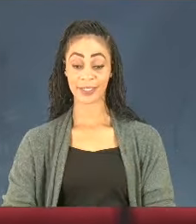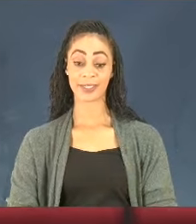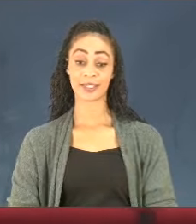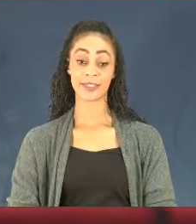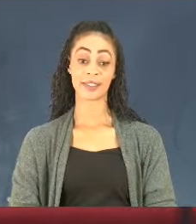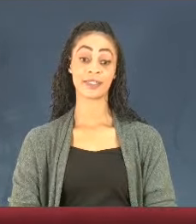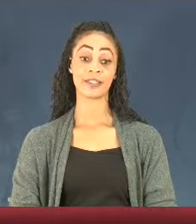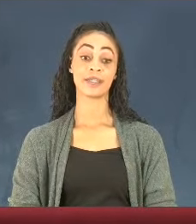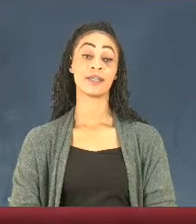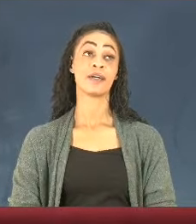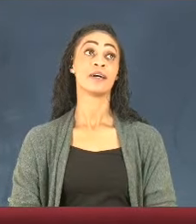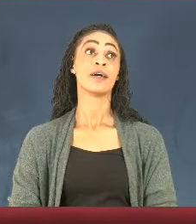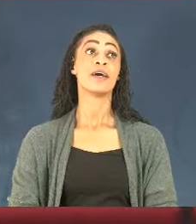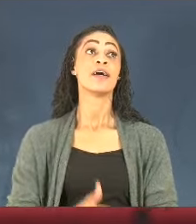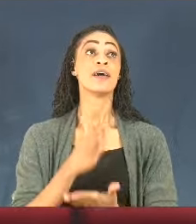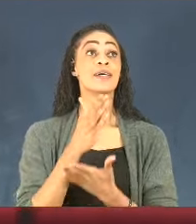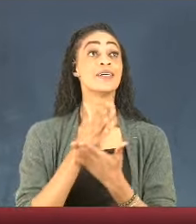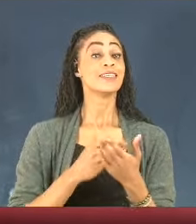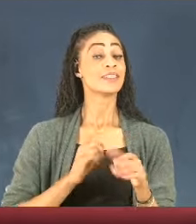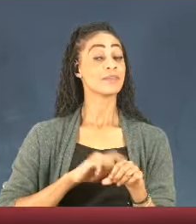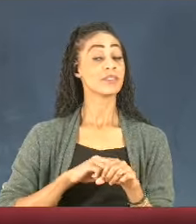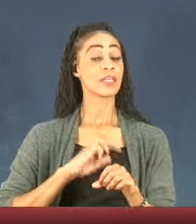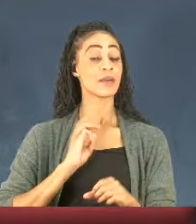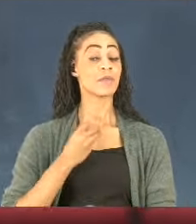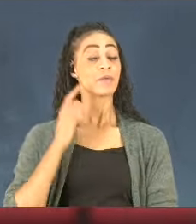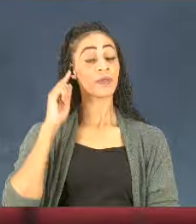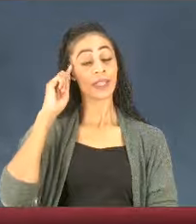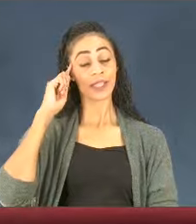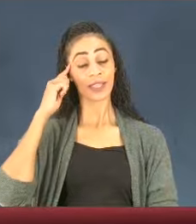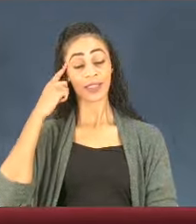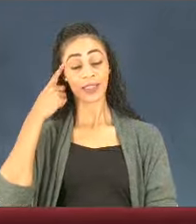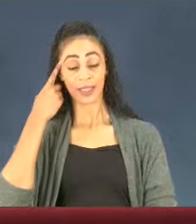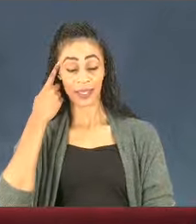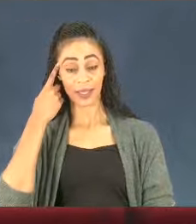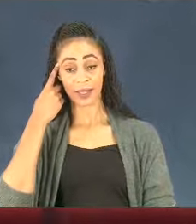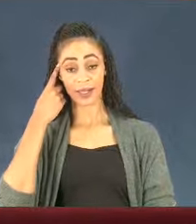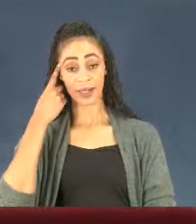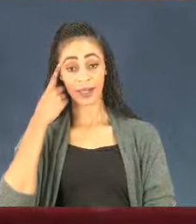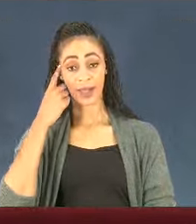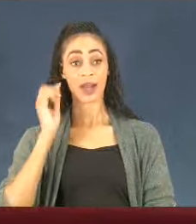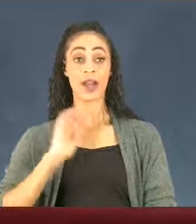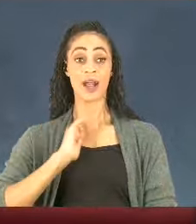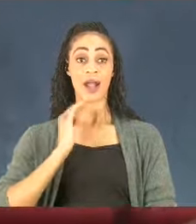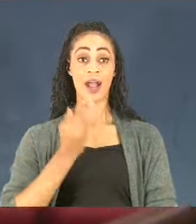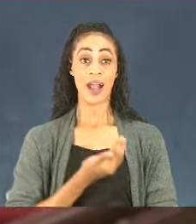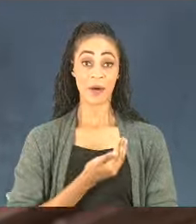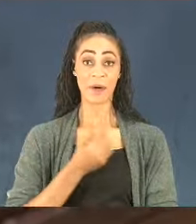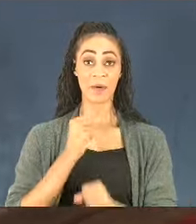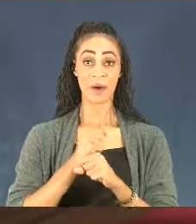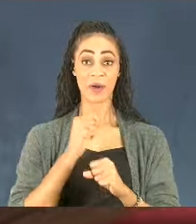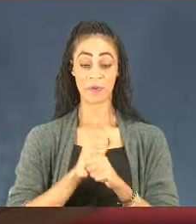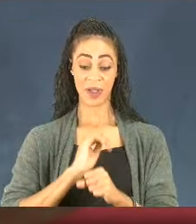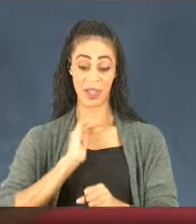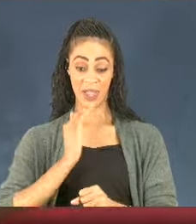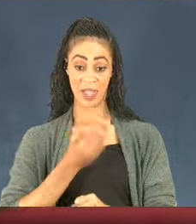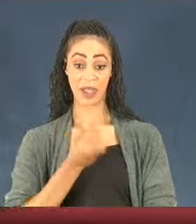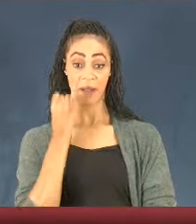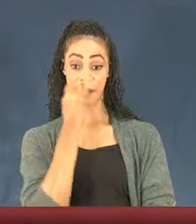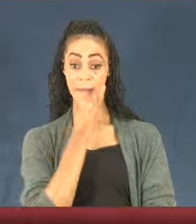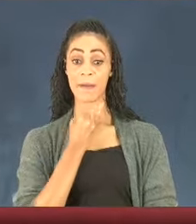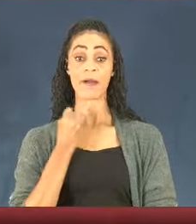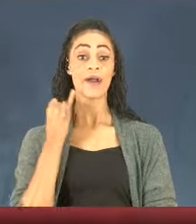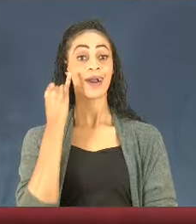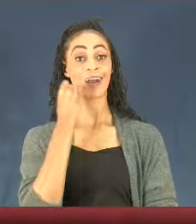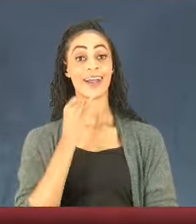Actually, I think that part of the reason why sometimes we don't work the way we're supposed to work is because we think that our work is our identity. I